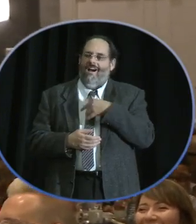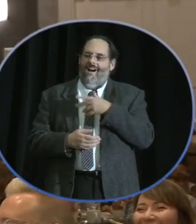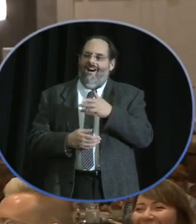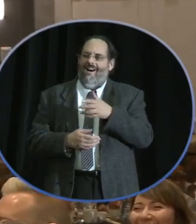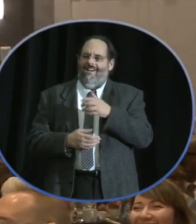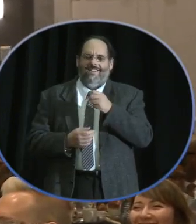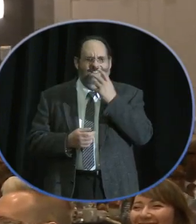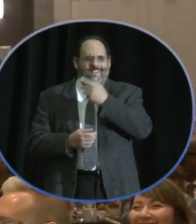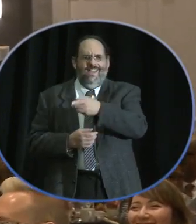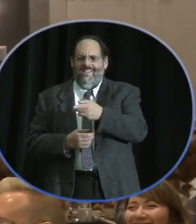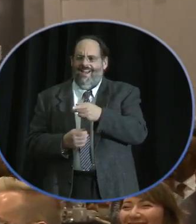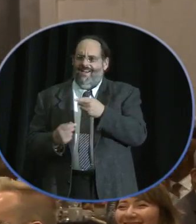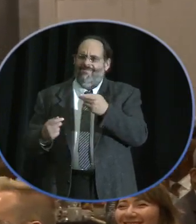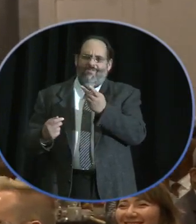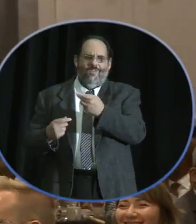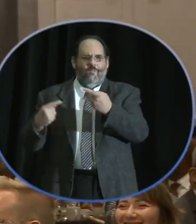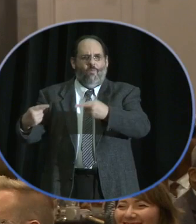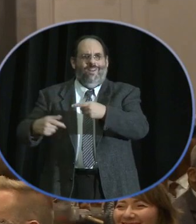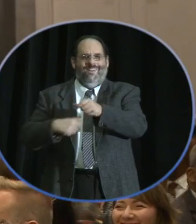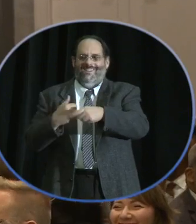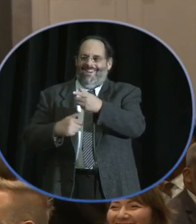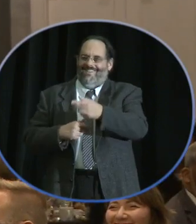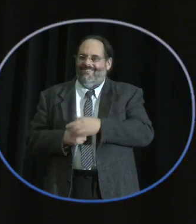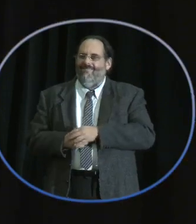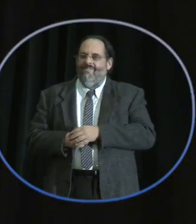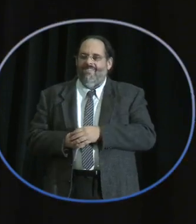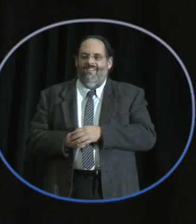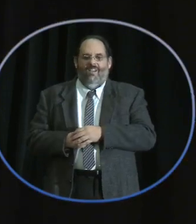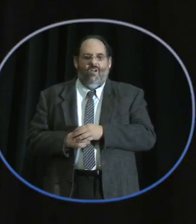see them, they're pointed at each other. But